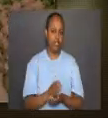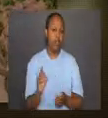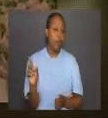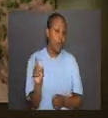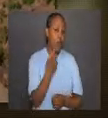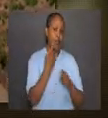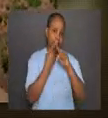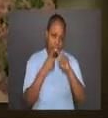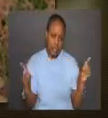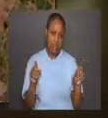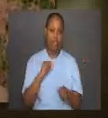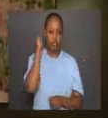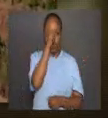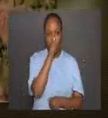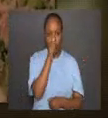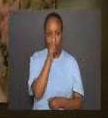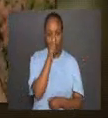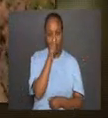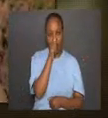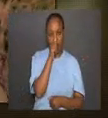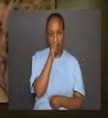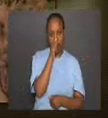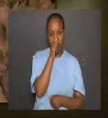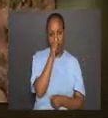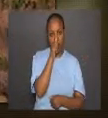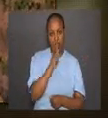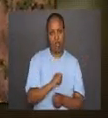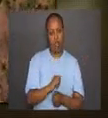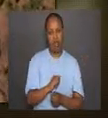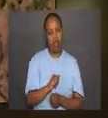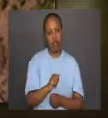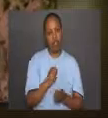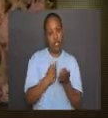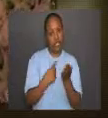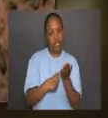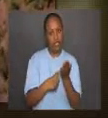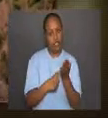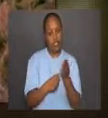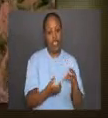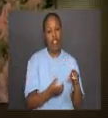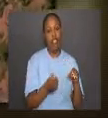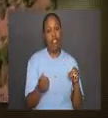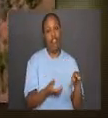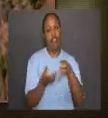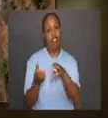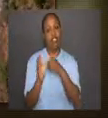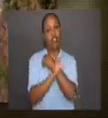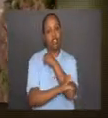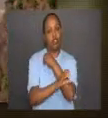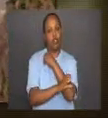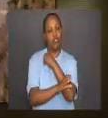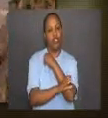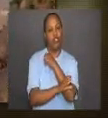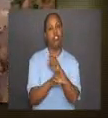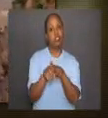However, Ethiopia is the country in the Eastern Nile Basin that uses the least